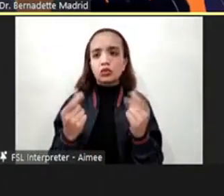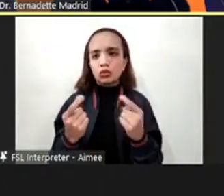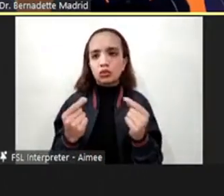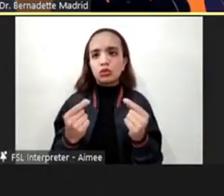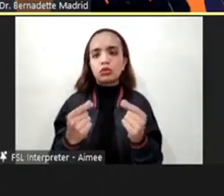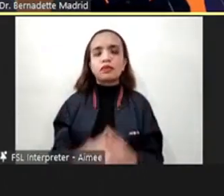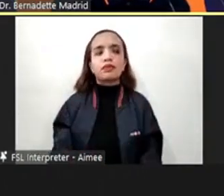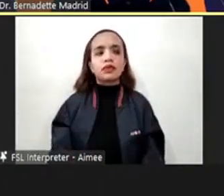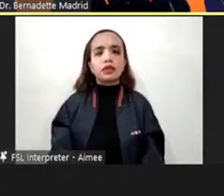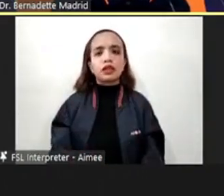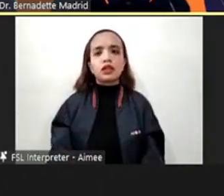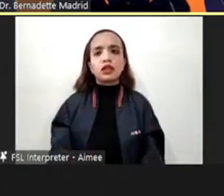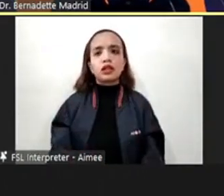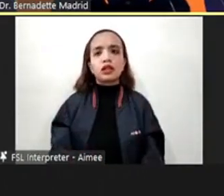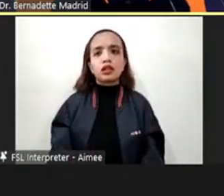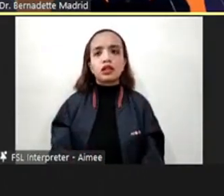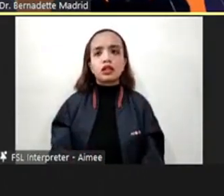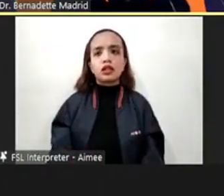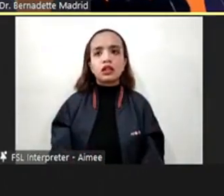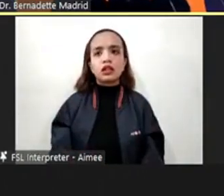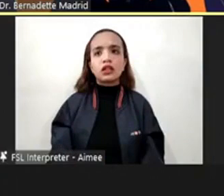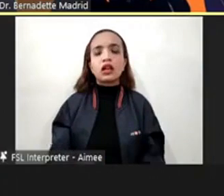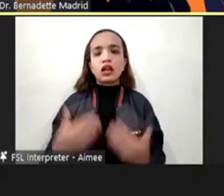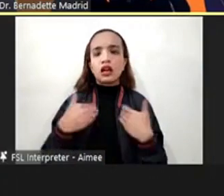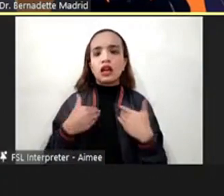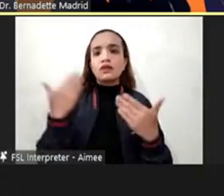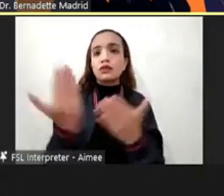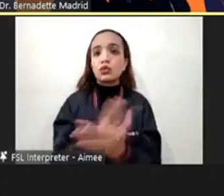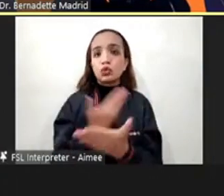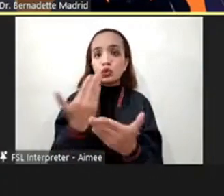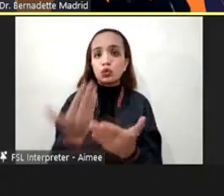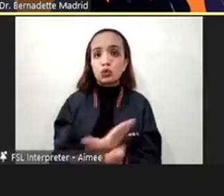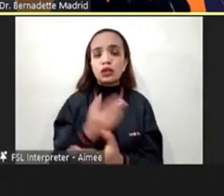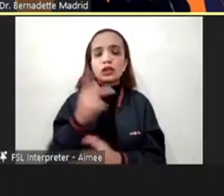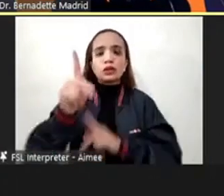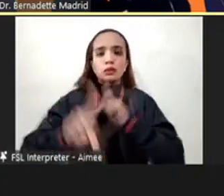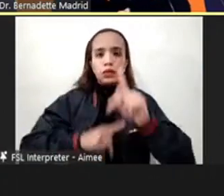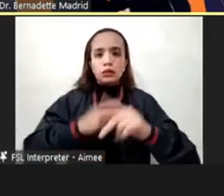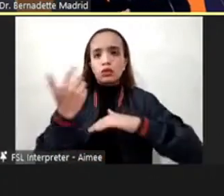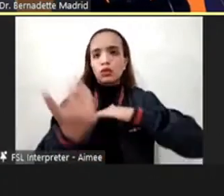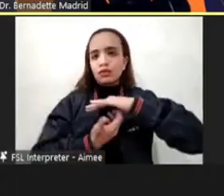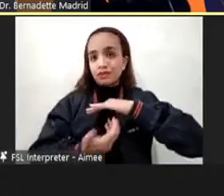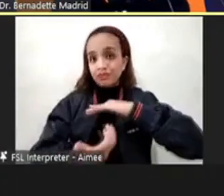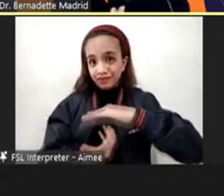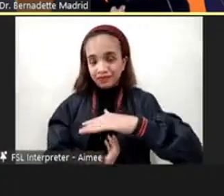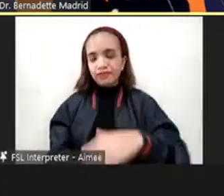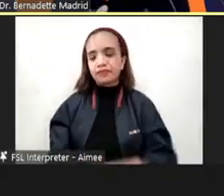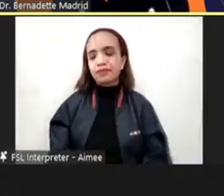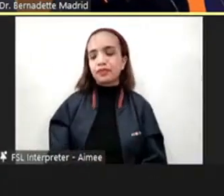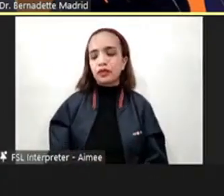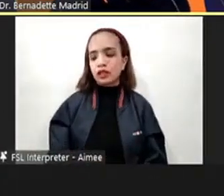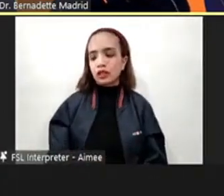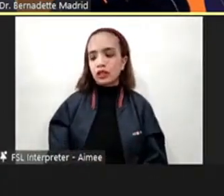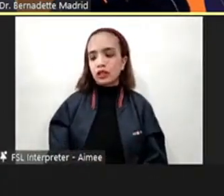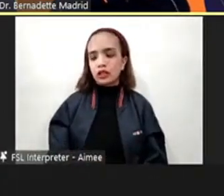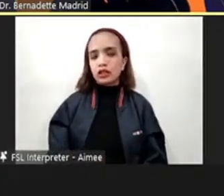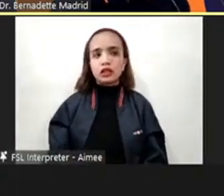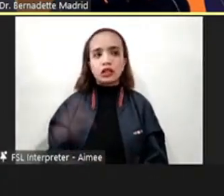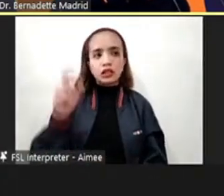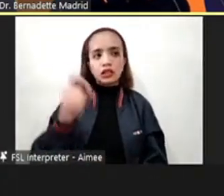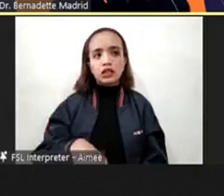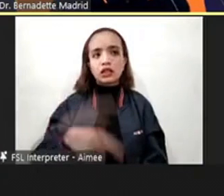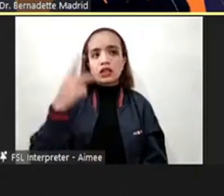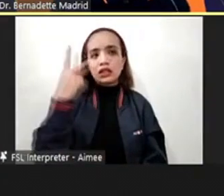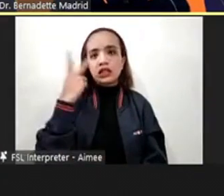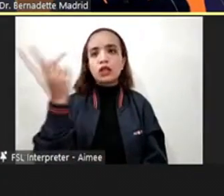So they found new markets. And also we have to look at ano yung